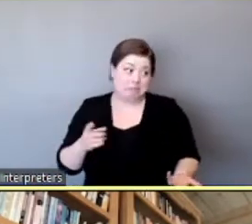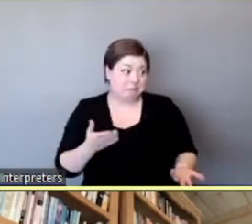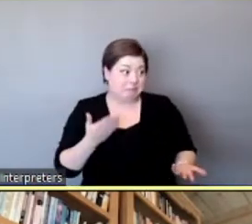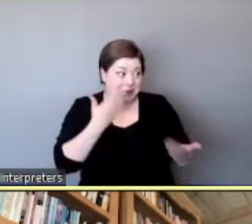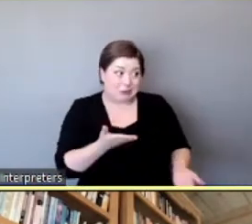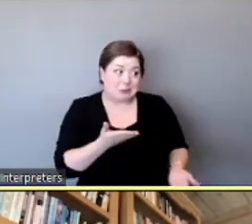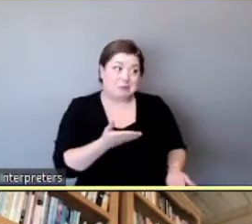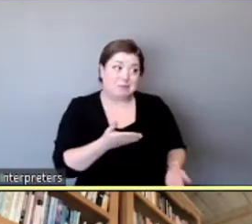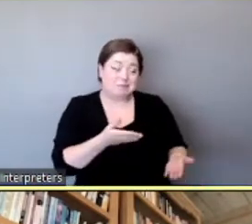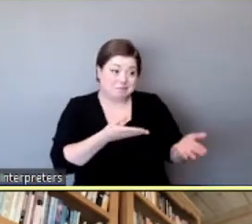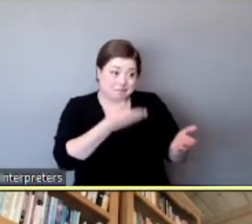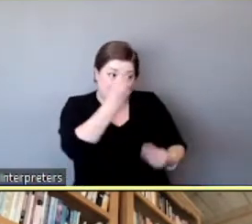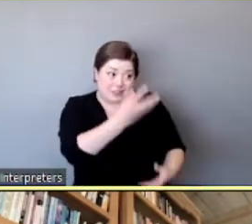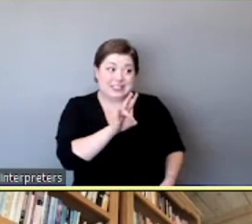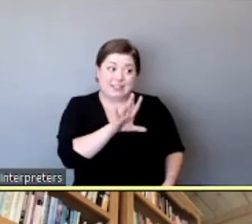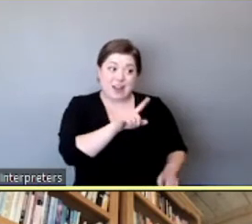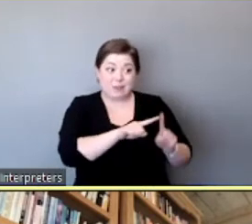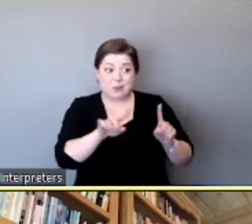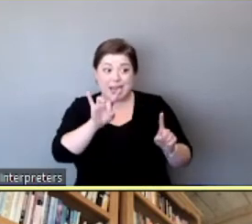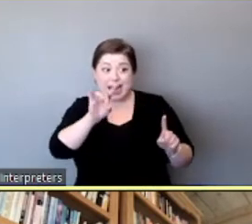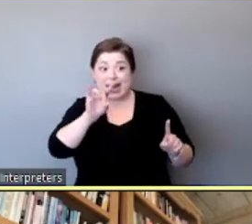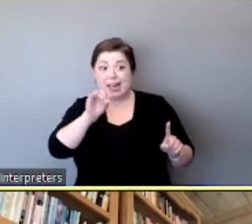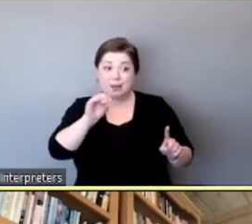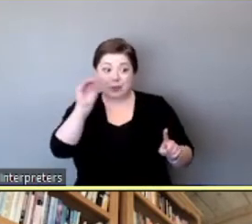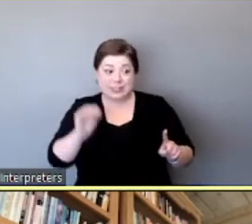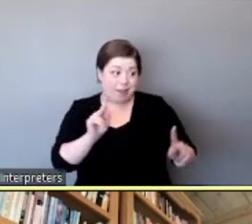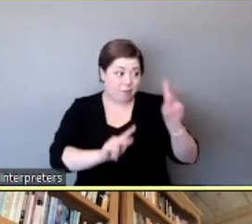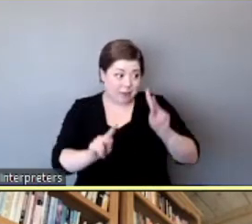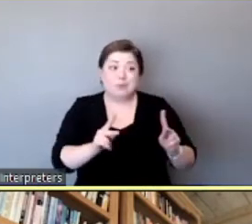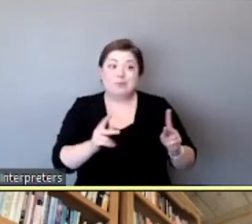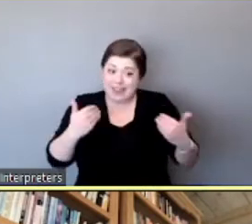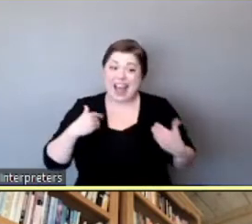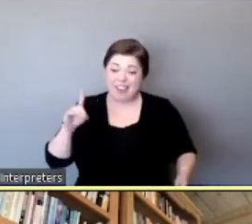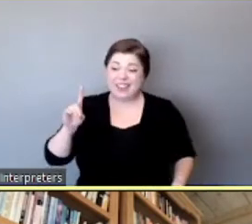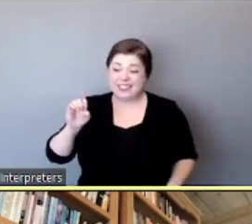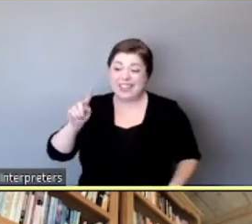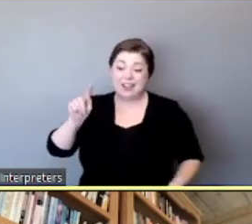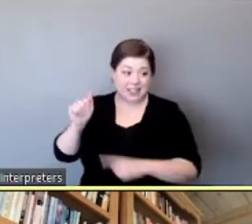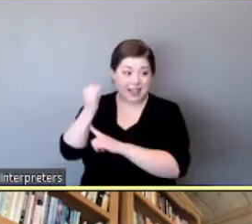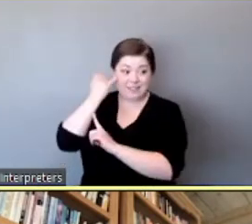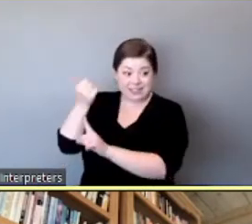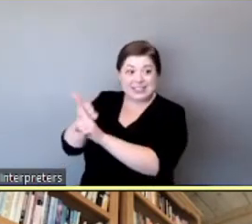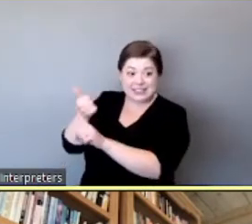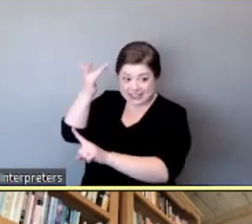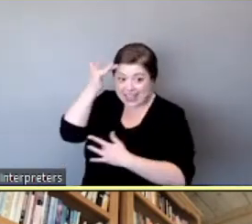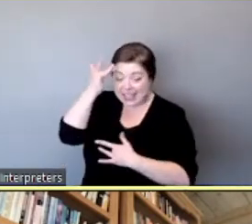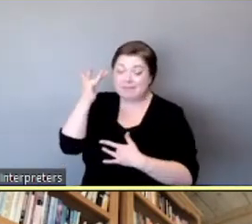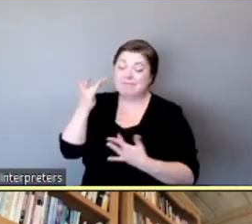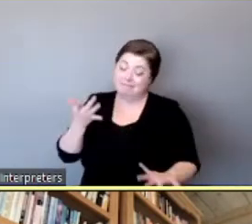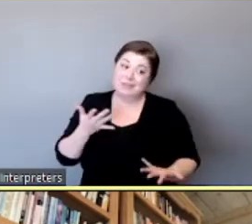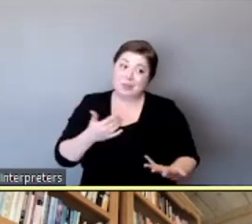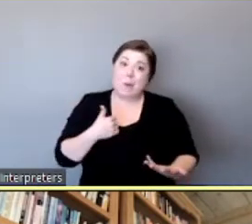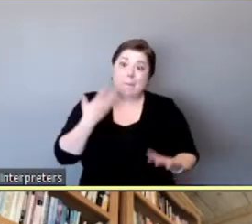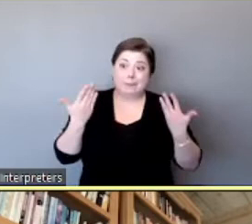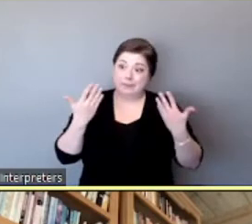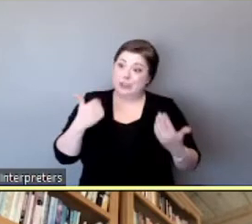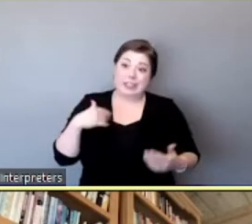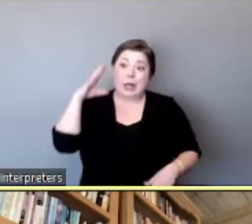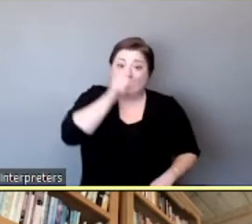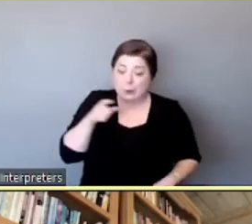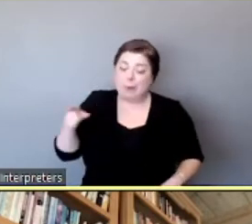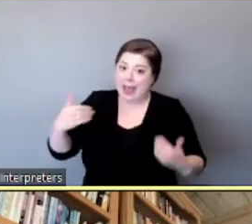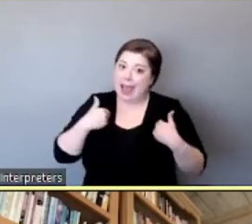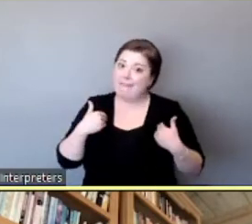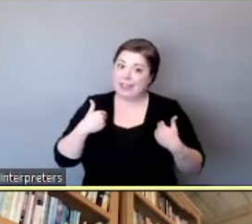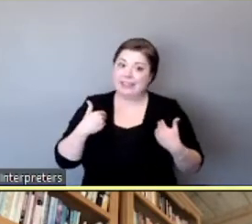do. So you might as well just assume that and act accordingly, that you have a much higher risk to pick the virus back up. The vaccine